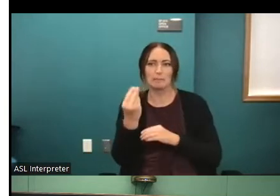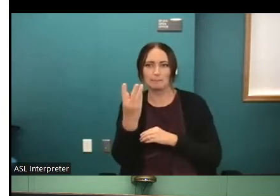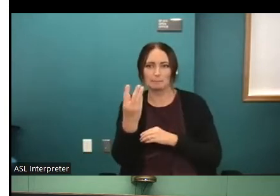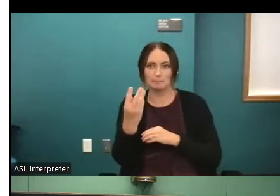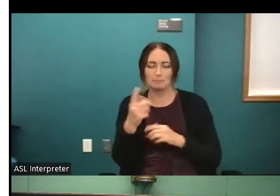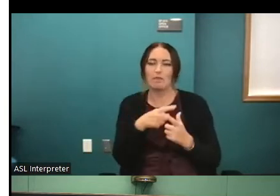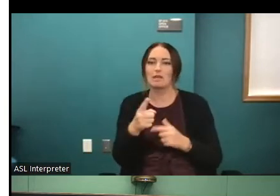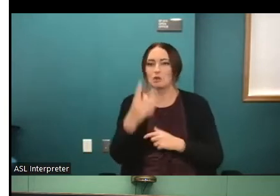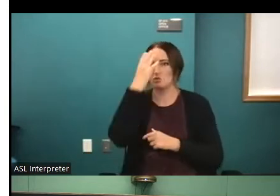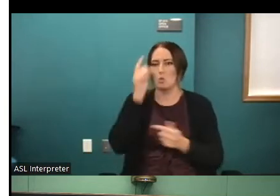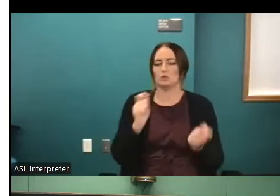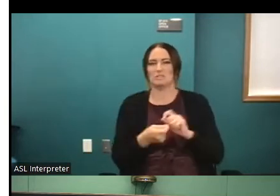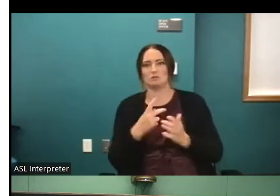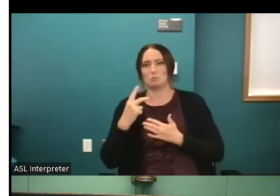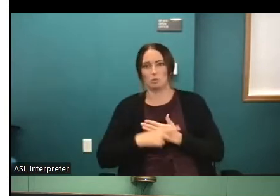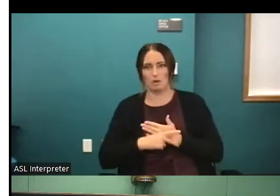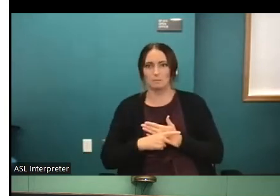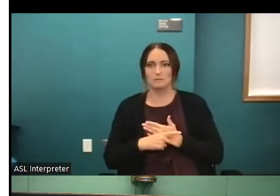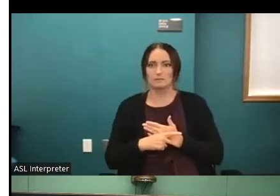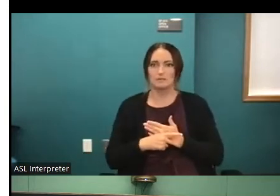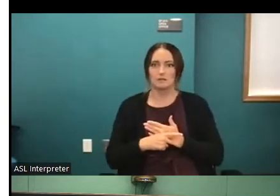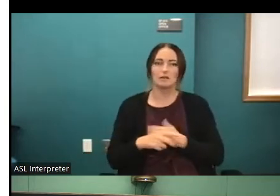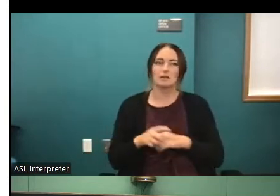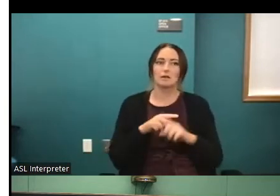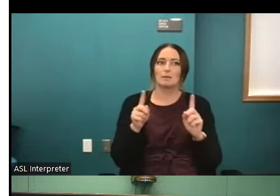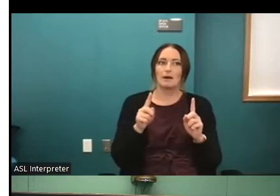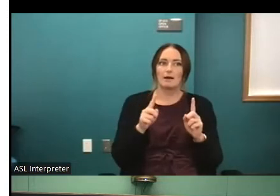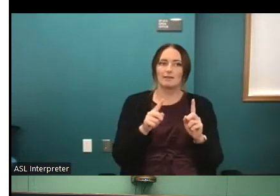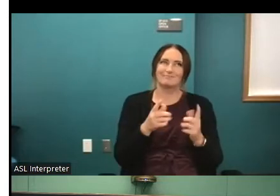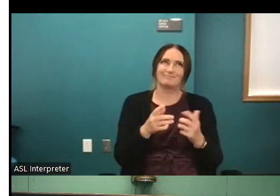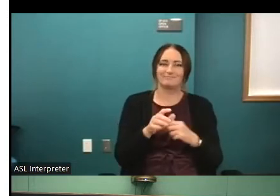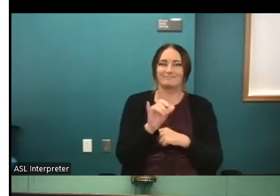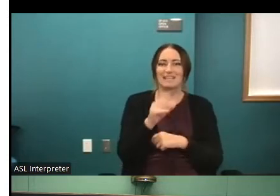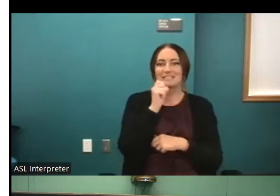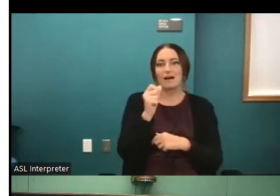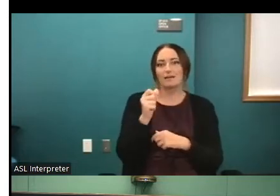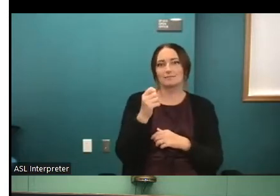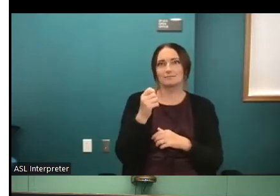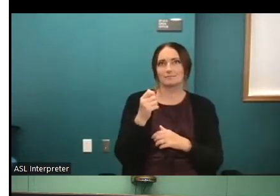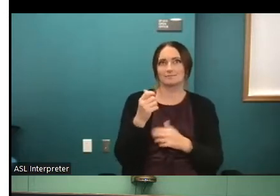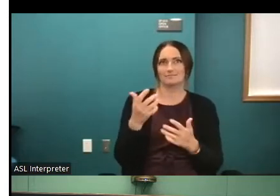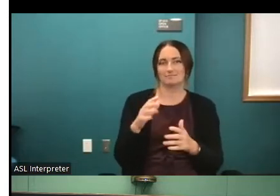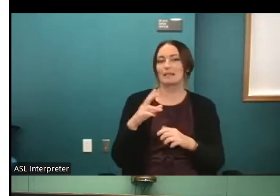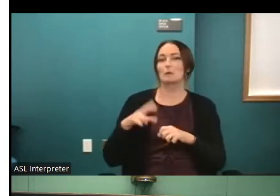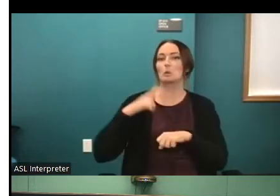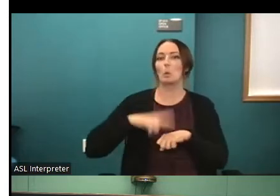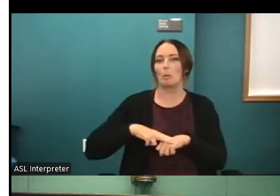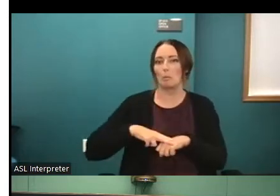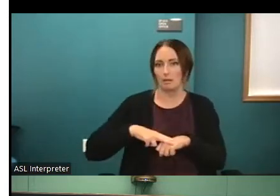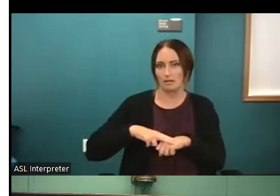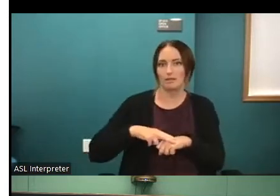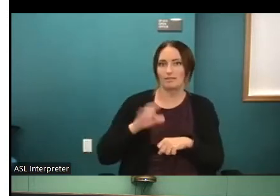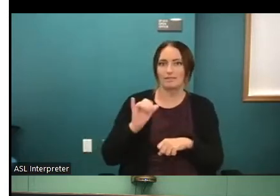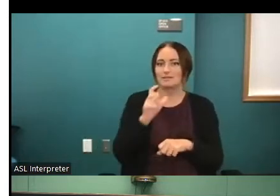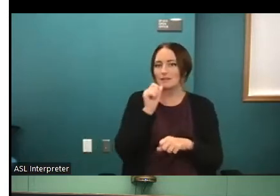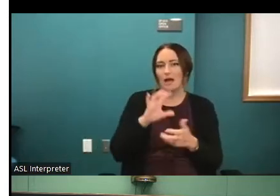so then you know it's in that different program, but that's certainly not, the best. it's not the default, it's not the normal, that's not how we We